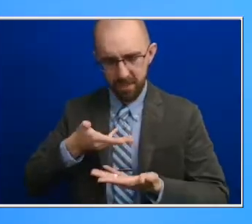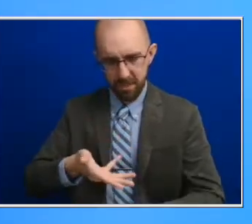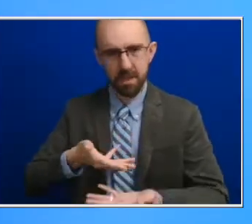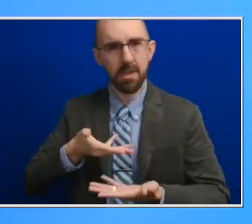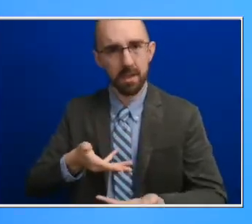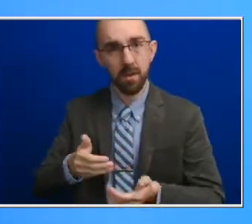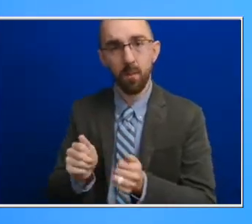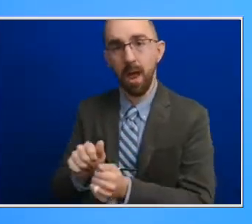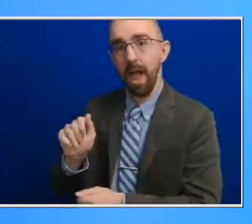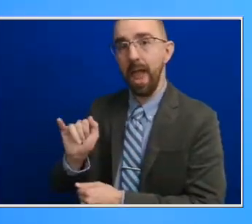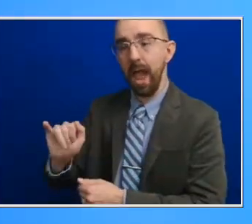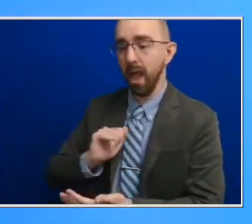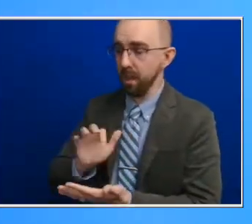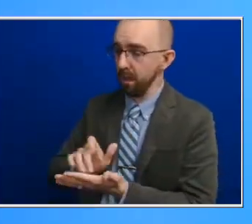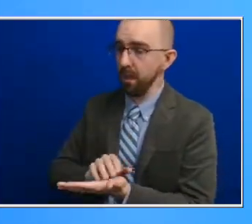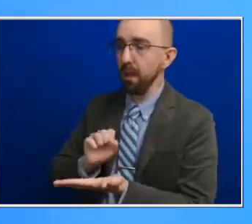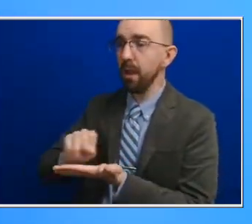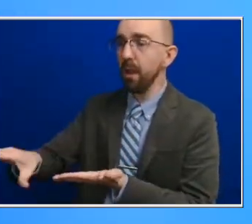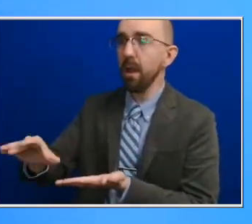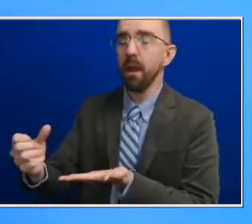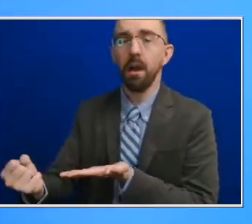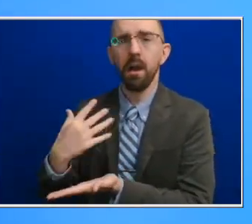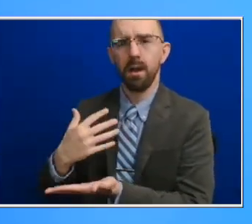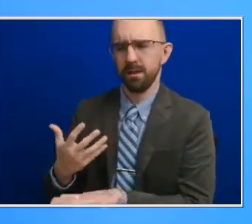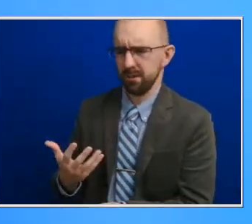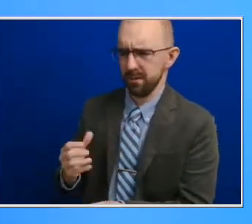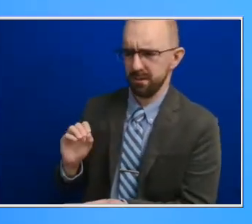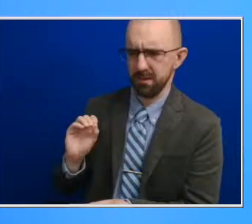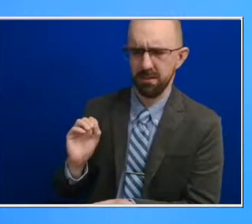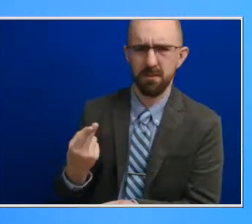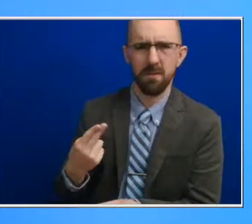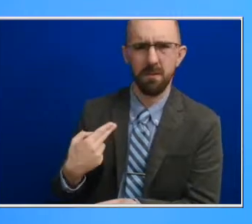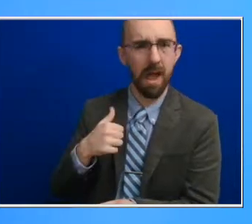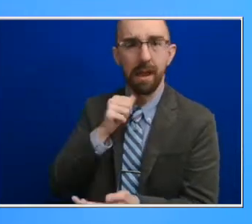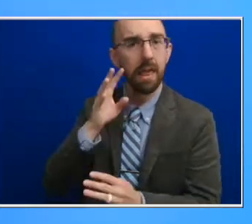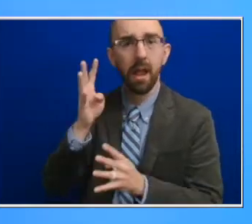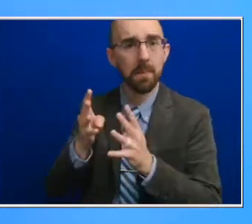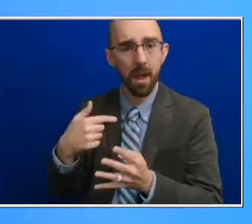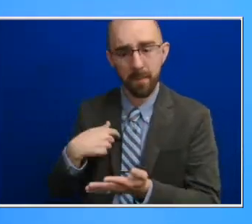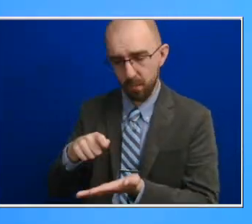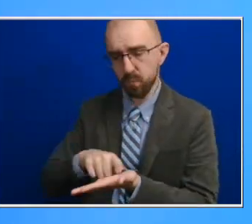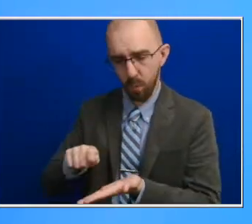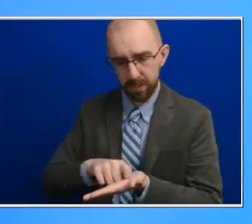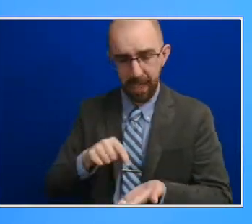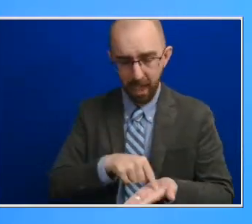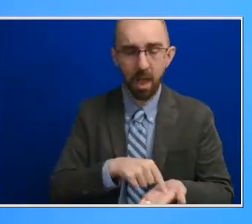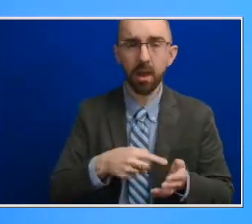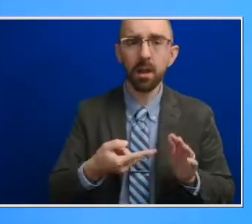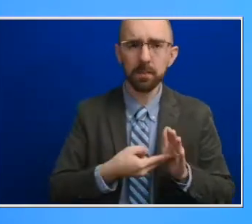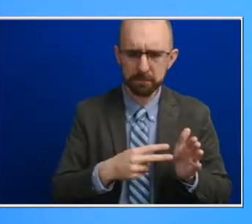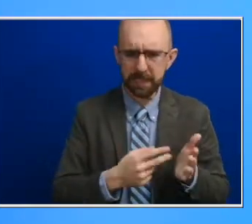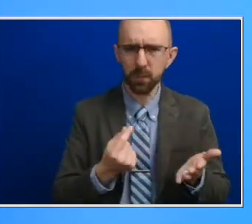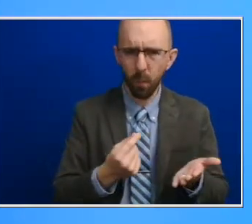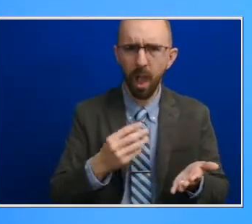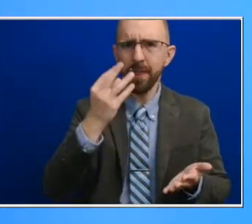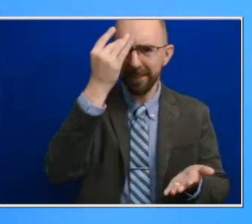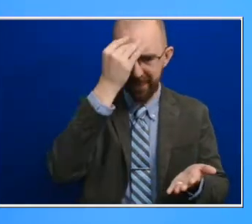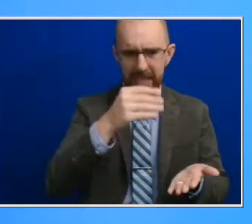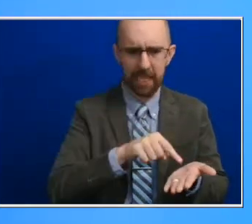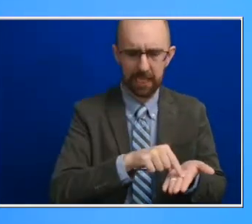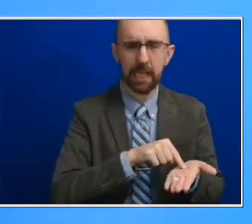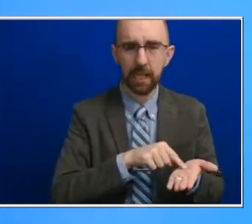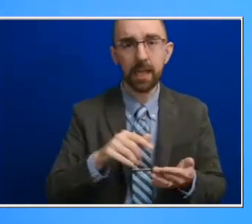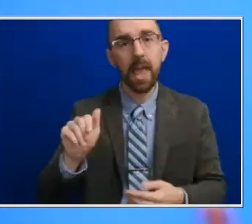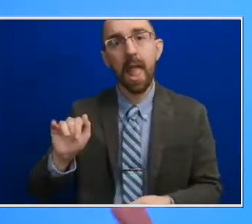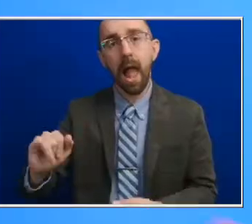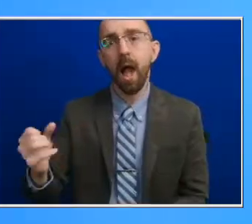give you vague feedback, so you feel like now, okay, you didn't actually come up with yourself. Oh, I wrote this down. What does that mean? Next thought. Now the AI is telling you where